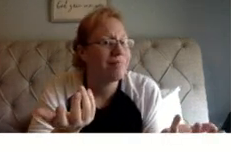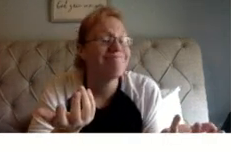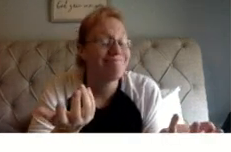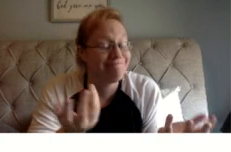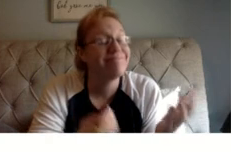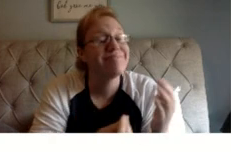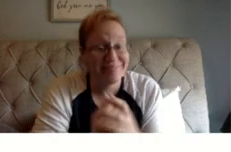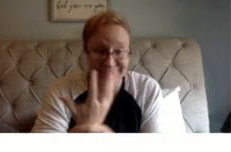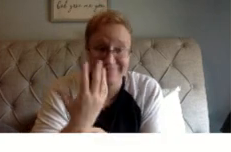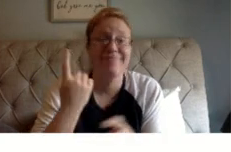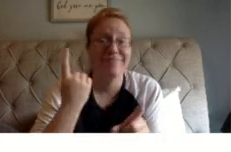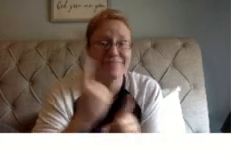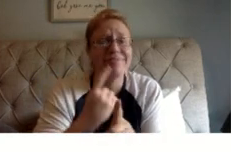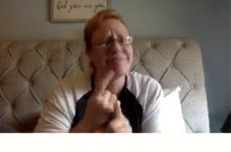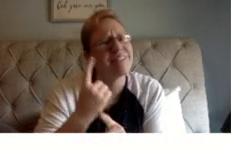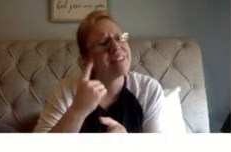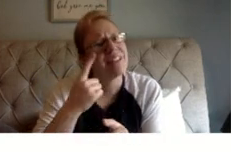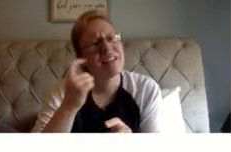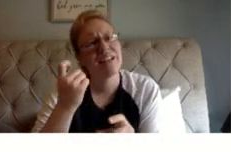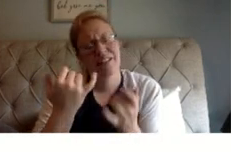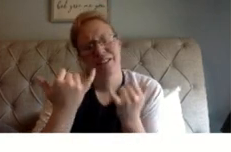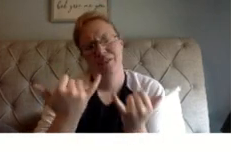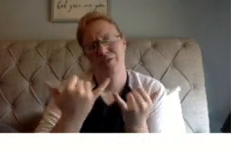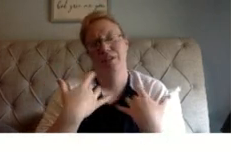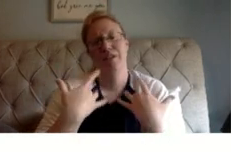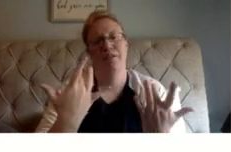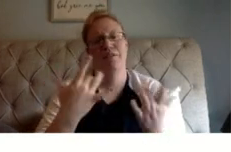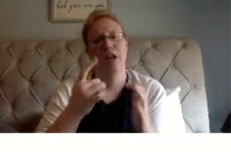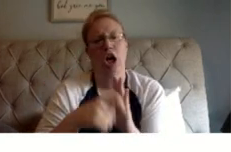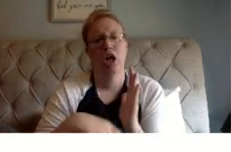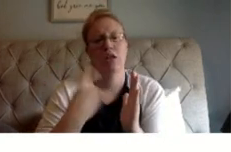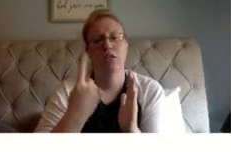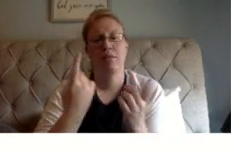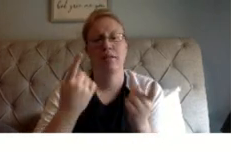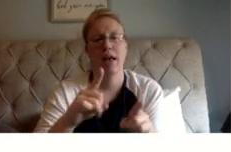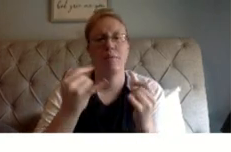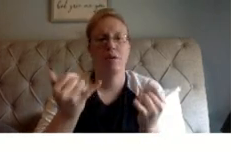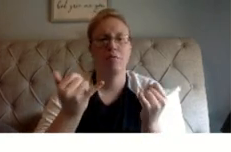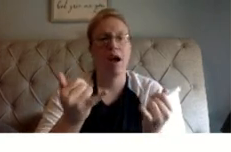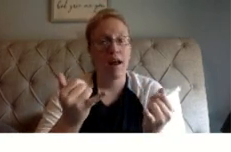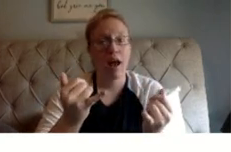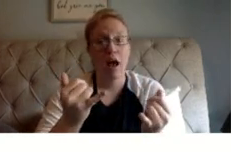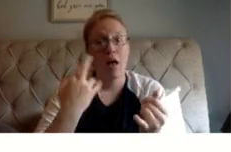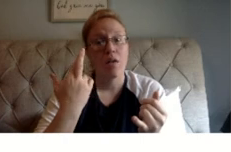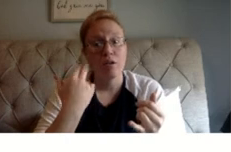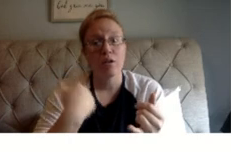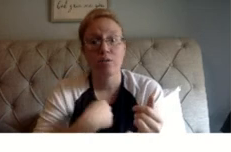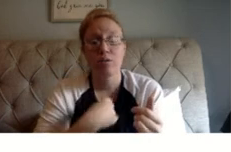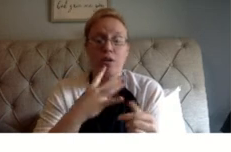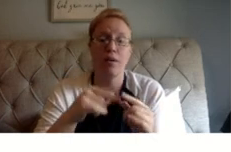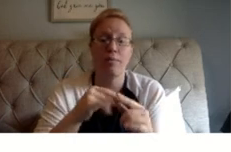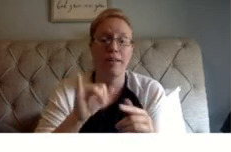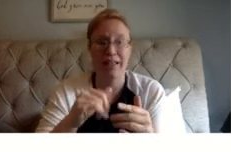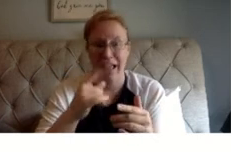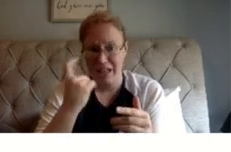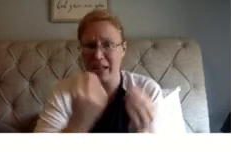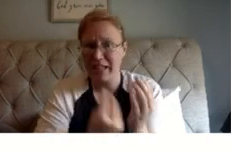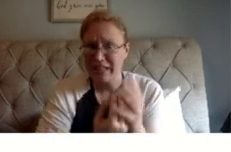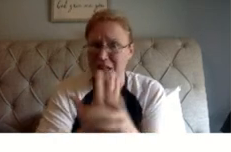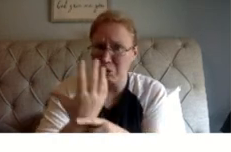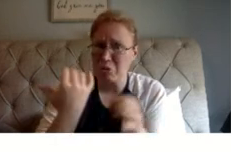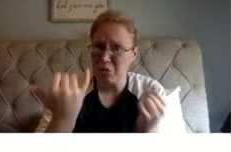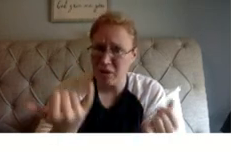It's spring, right? So do you think because this is a current event article, it's something that's happening right now, the reason we're talking about that is because it's spring